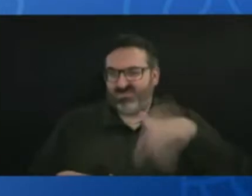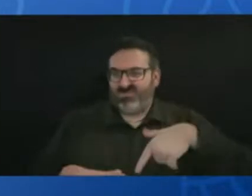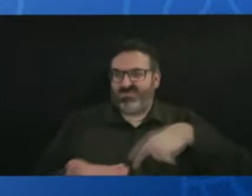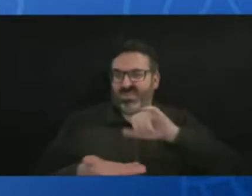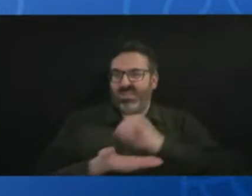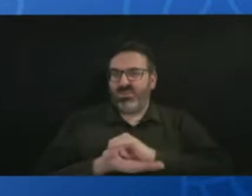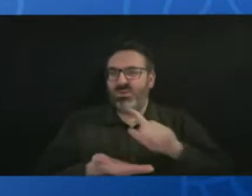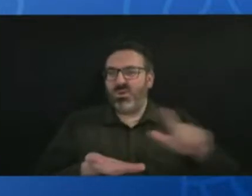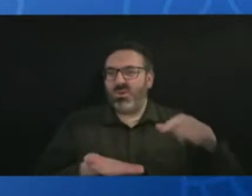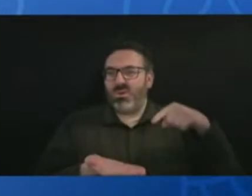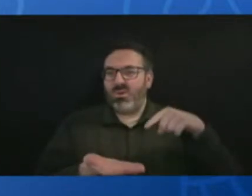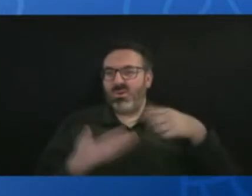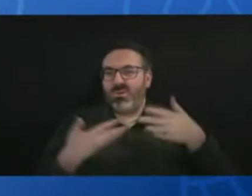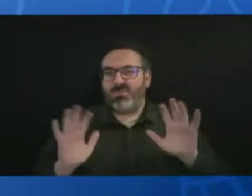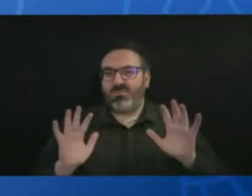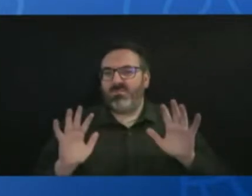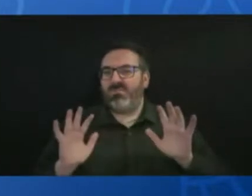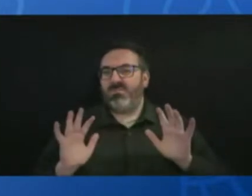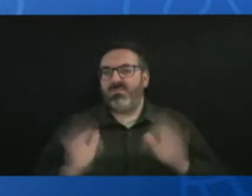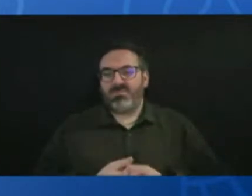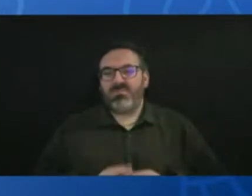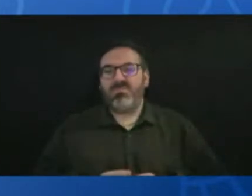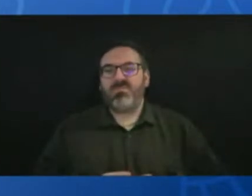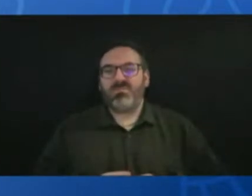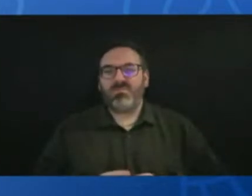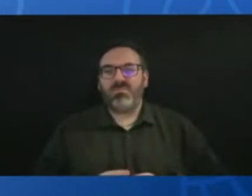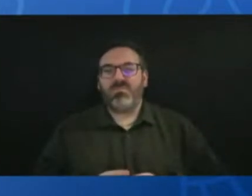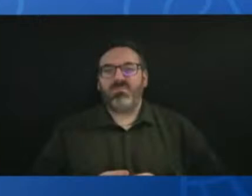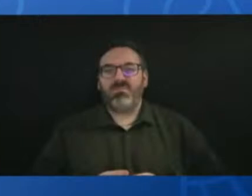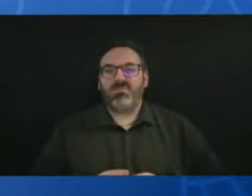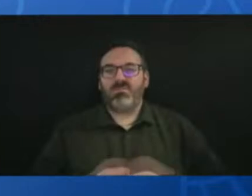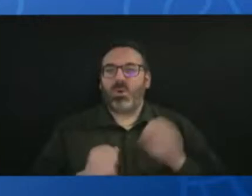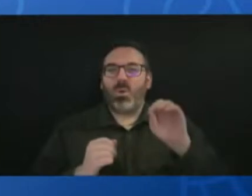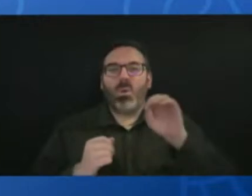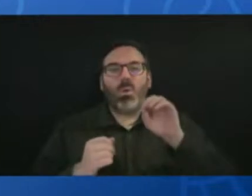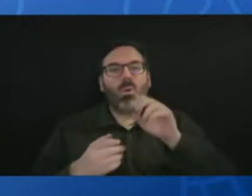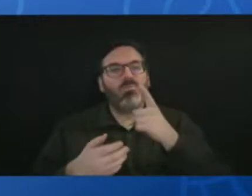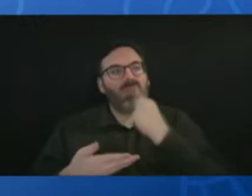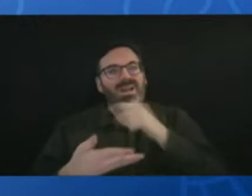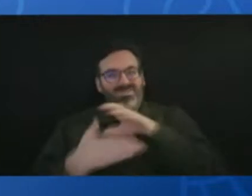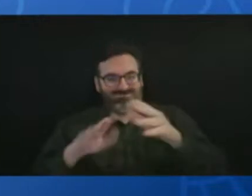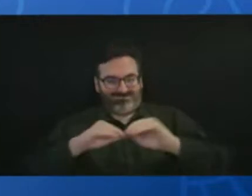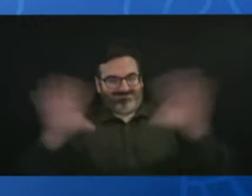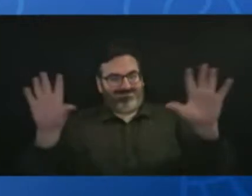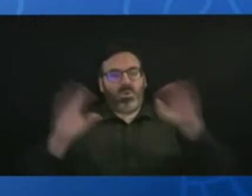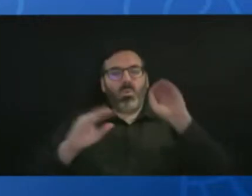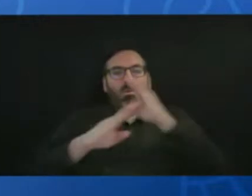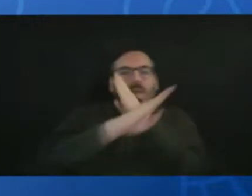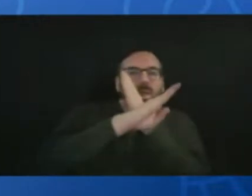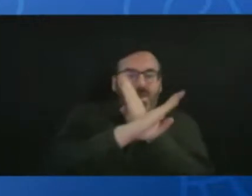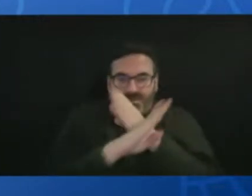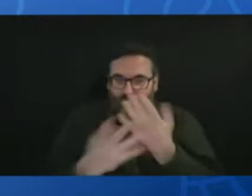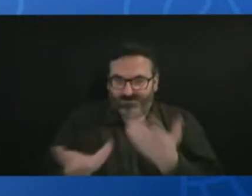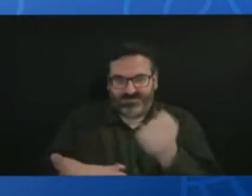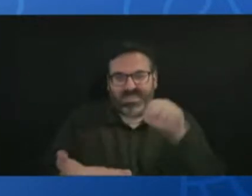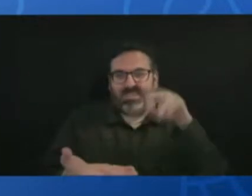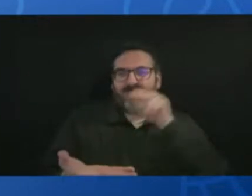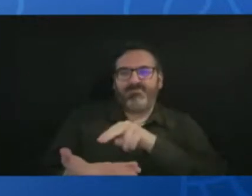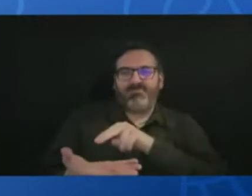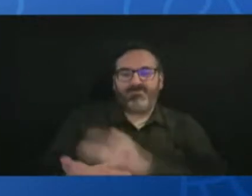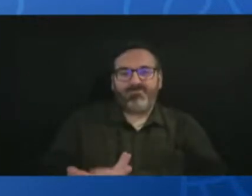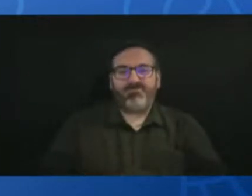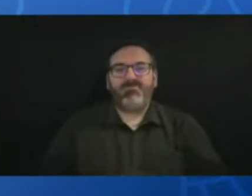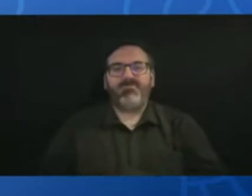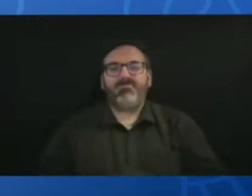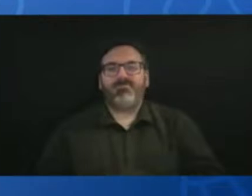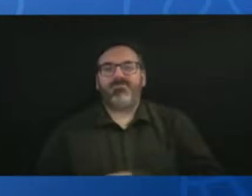unredacted, and so that's good news. For my generation, this is also good news. Certainly, as you grow up with that kind of a dynamic